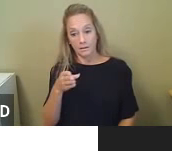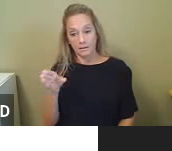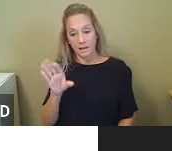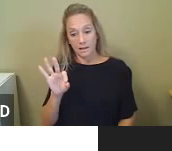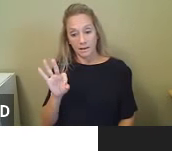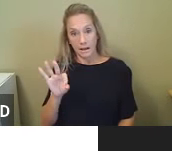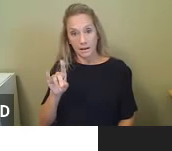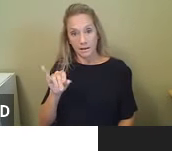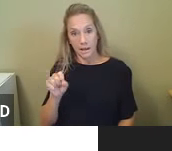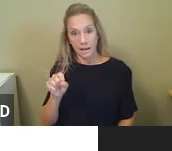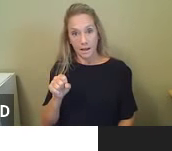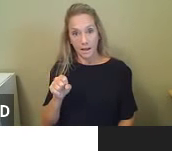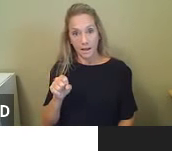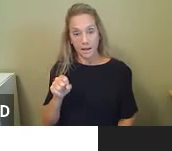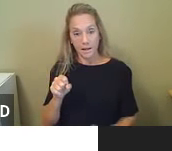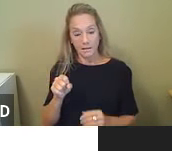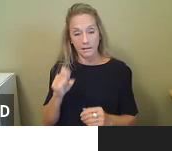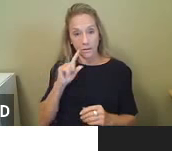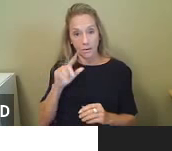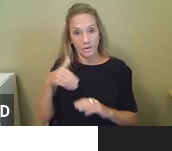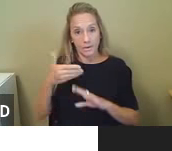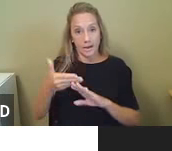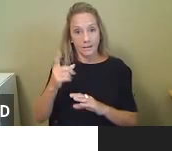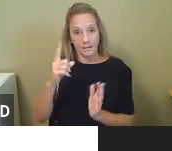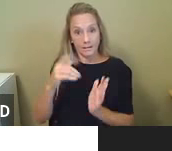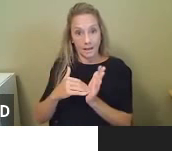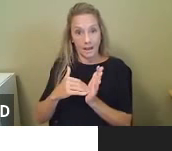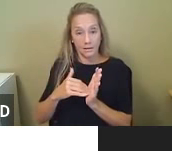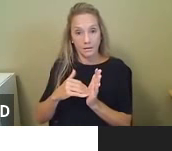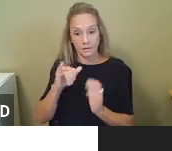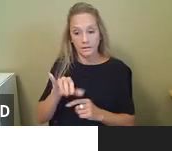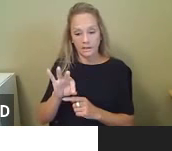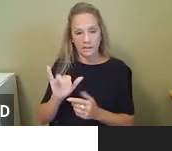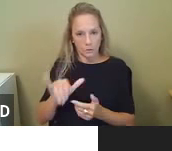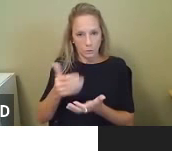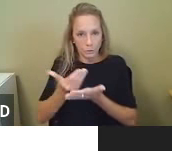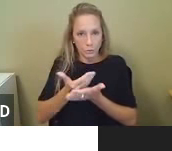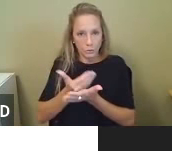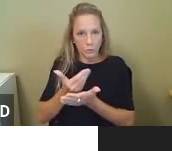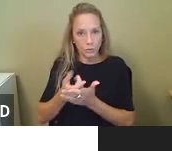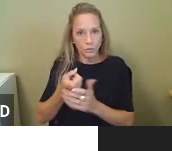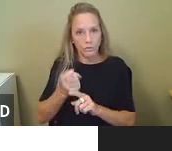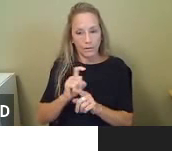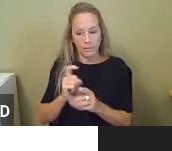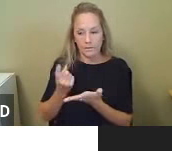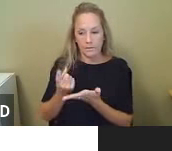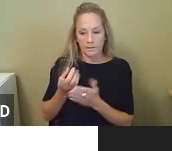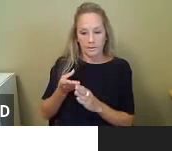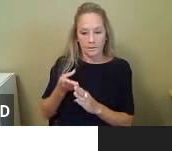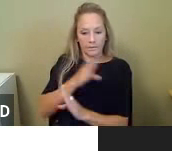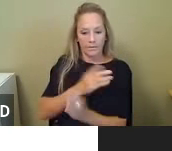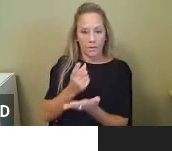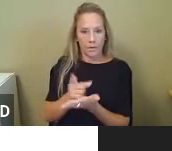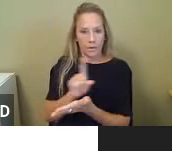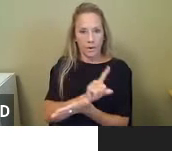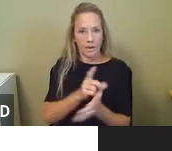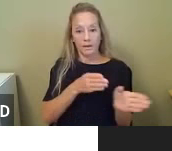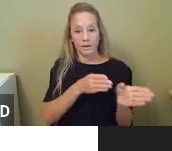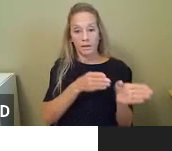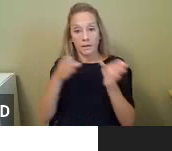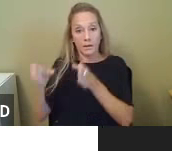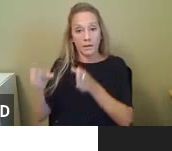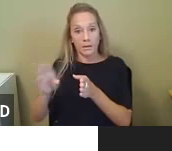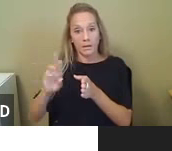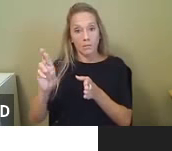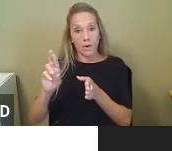to add the next 1,000, that is new from the prior week. And then on the right-hand side, the THA